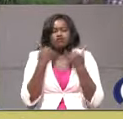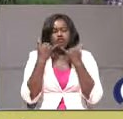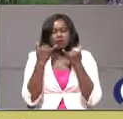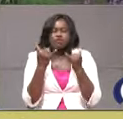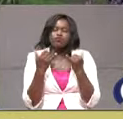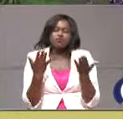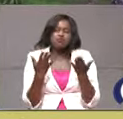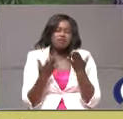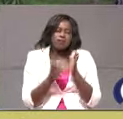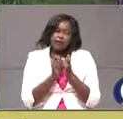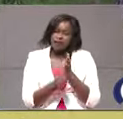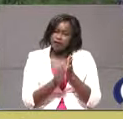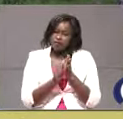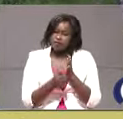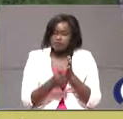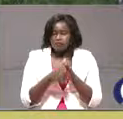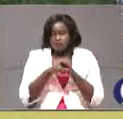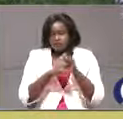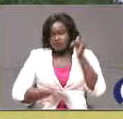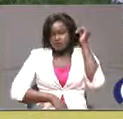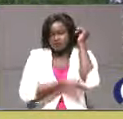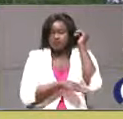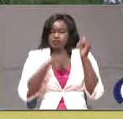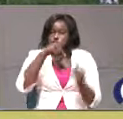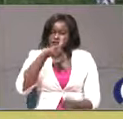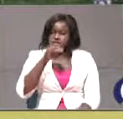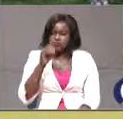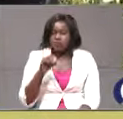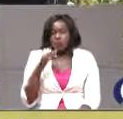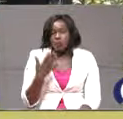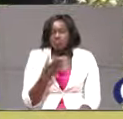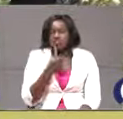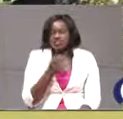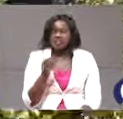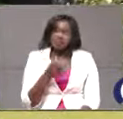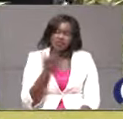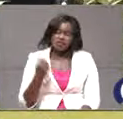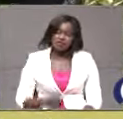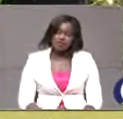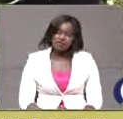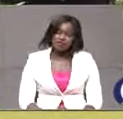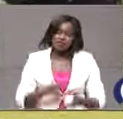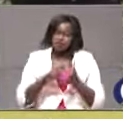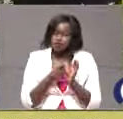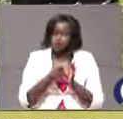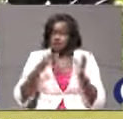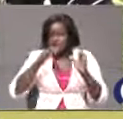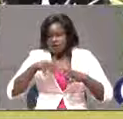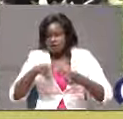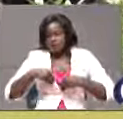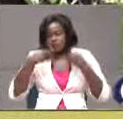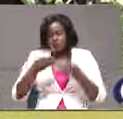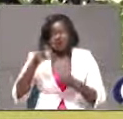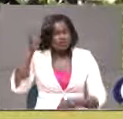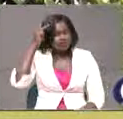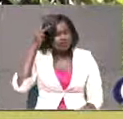that maize at the least it will go for maybe 700 or 600. The project has equipped farmers with different modern